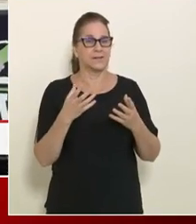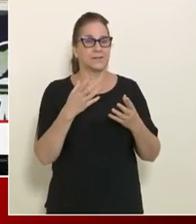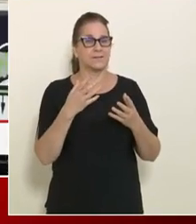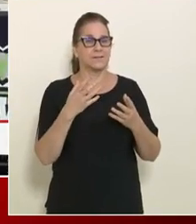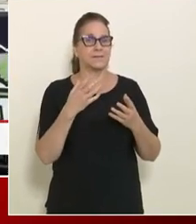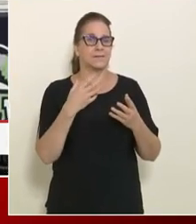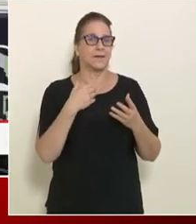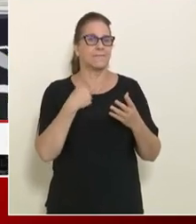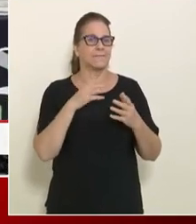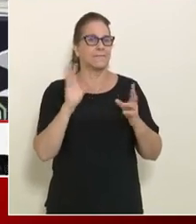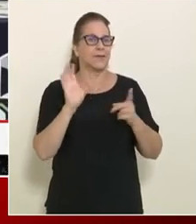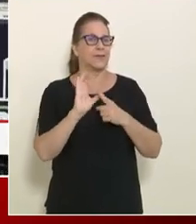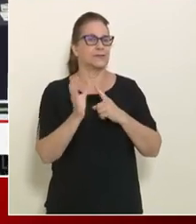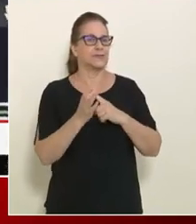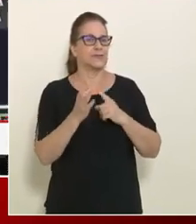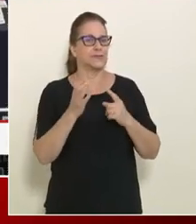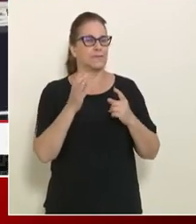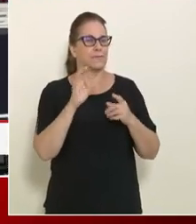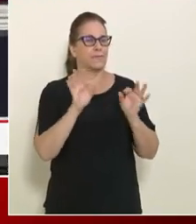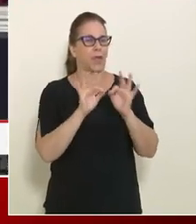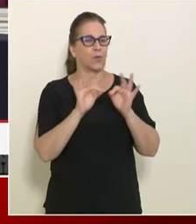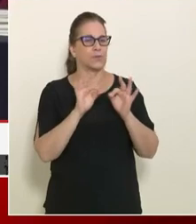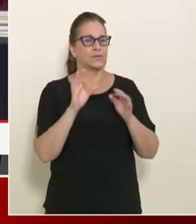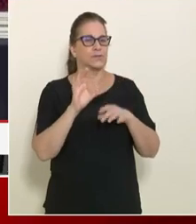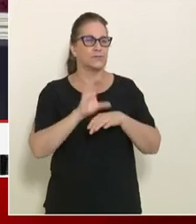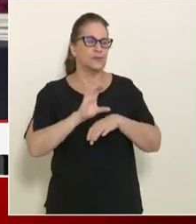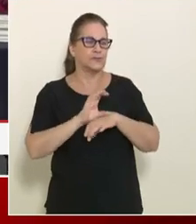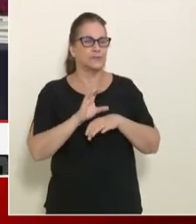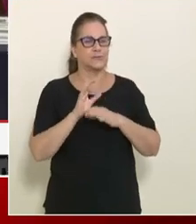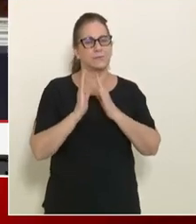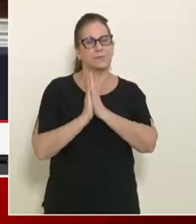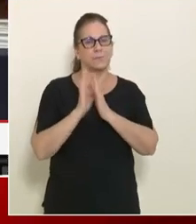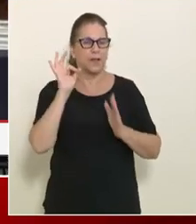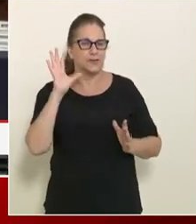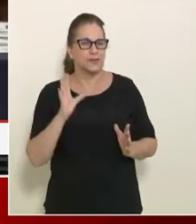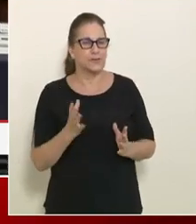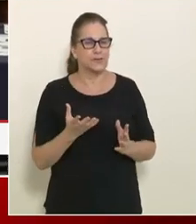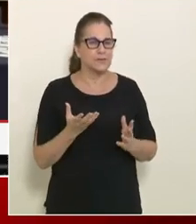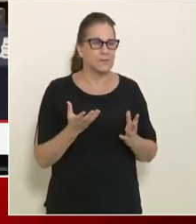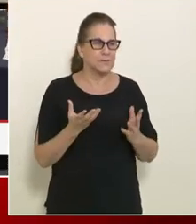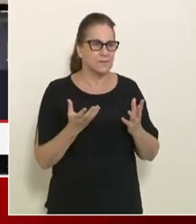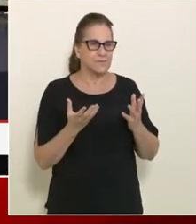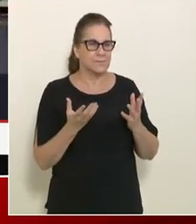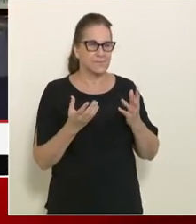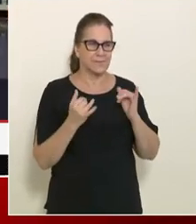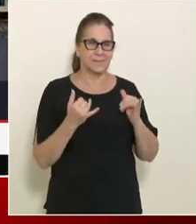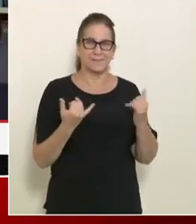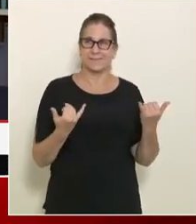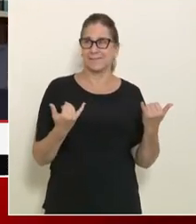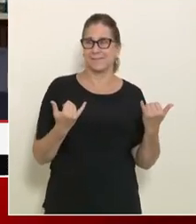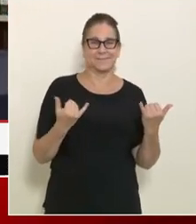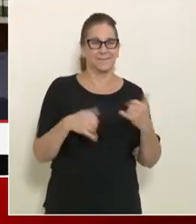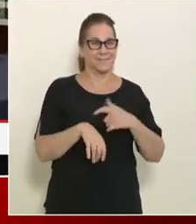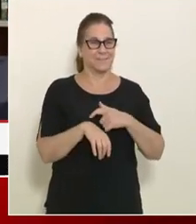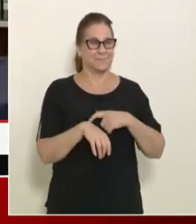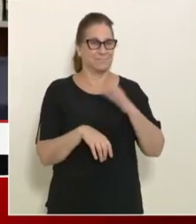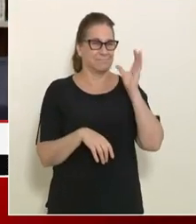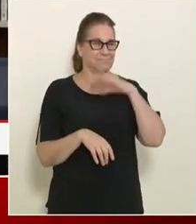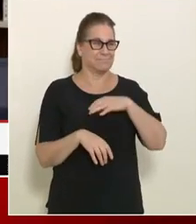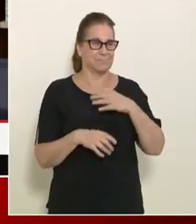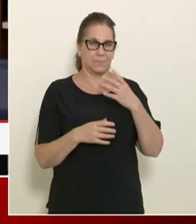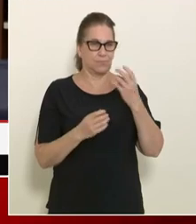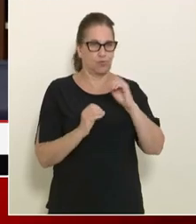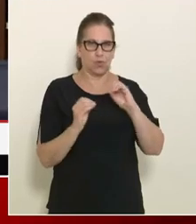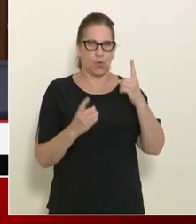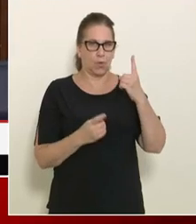think we're really facing unusual times. This is a time like no other in terms of the stressors that